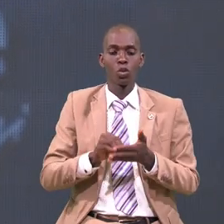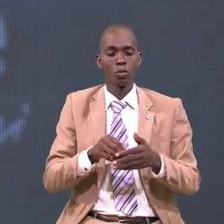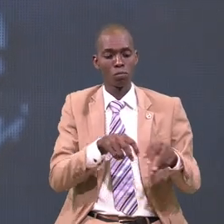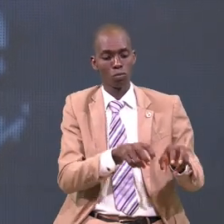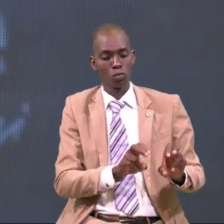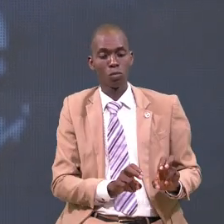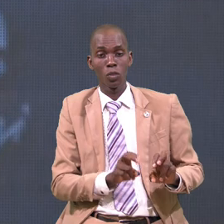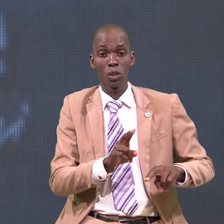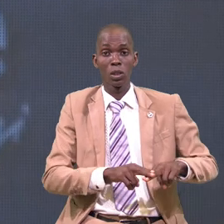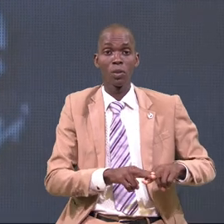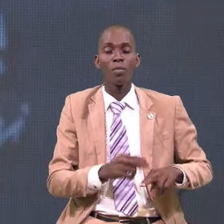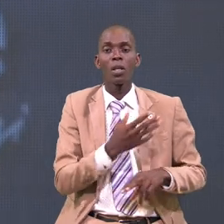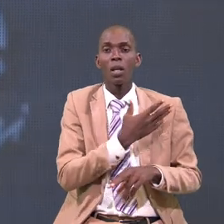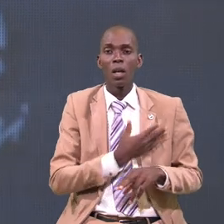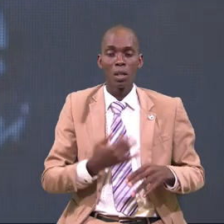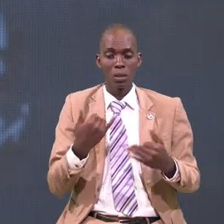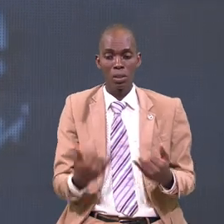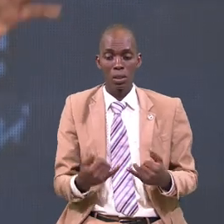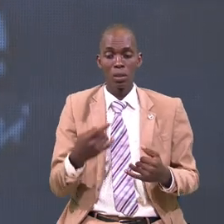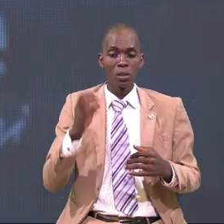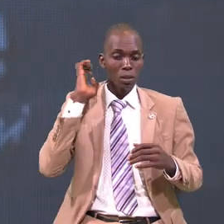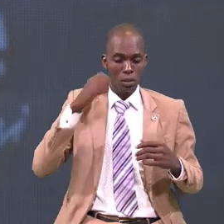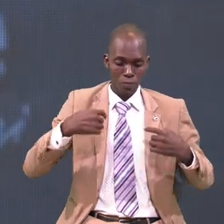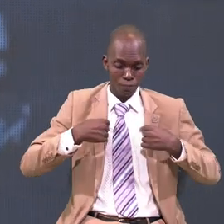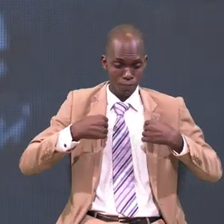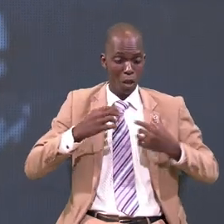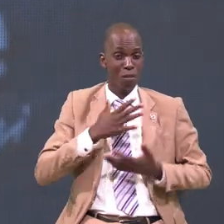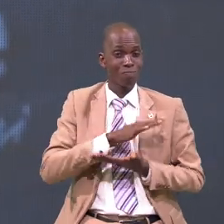And he laid his robe from him.